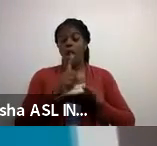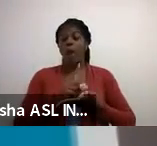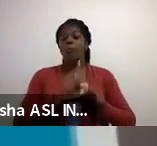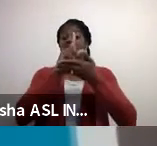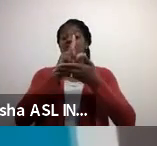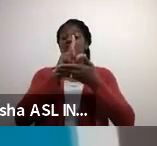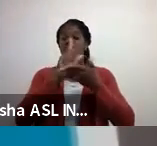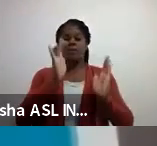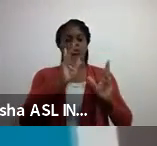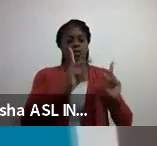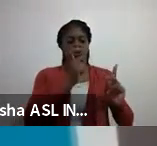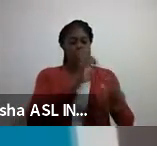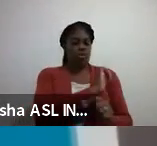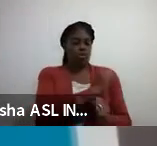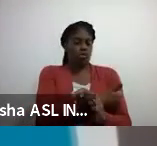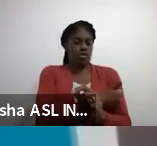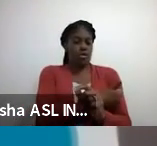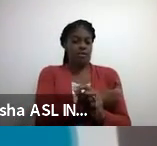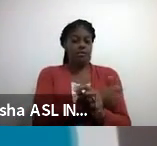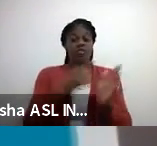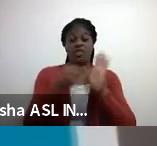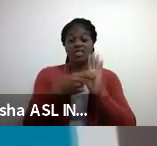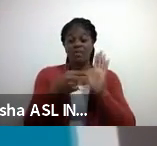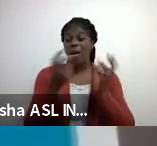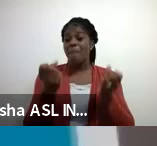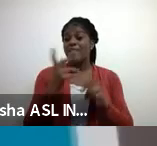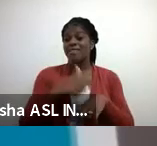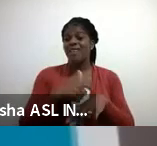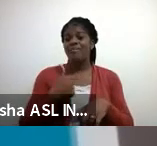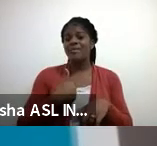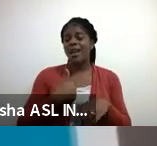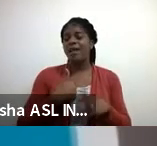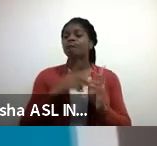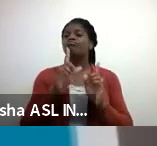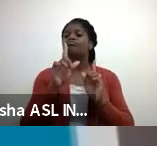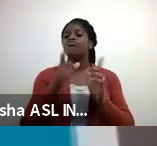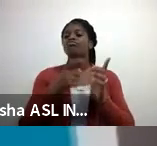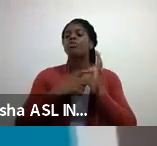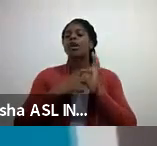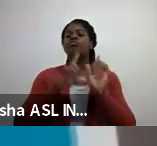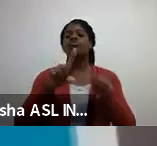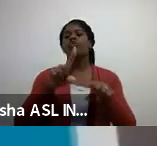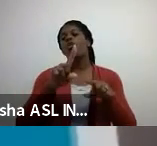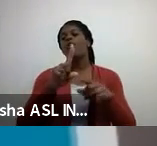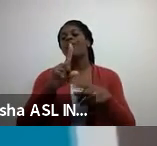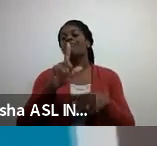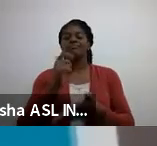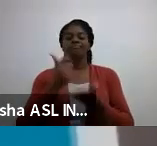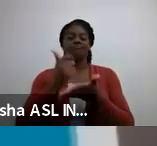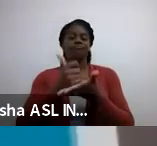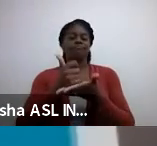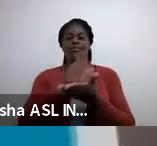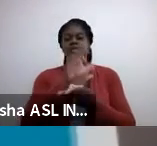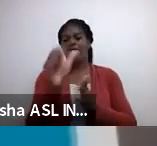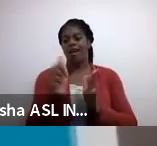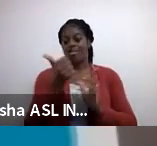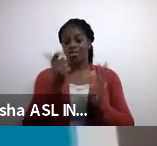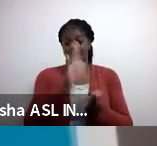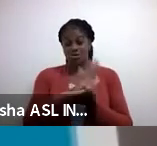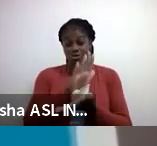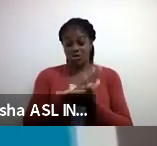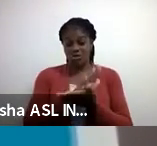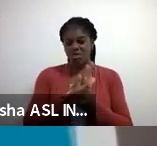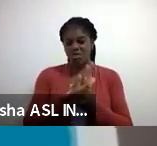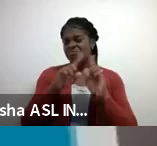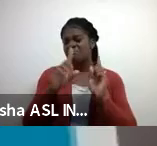For instance, on multiple occasions, I'm required to assist other schools with